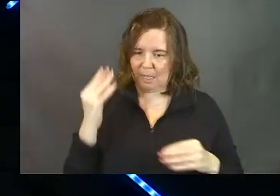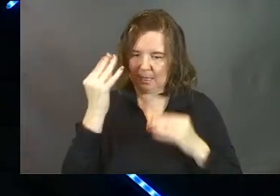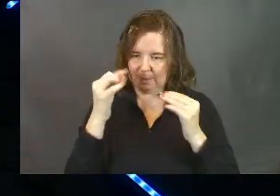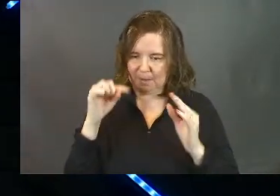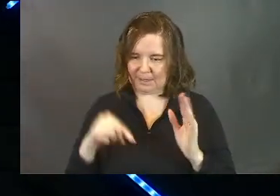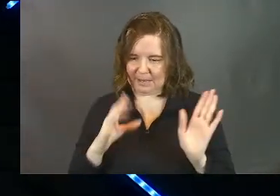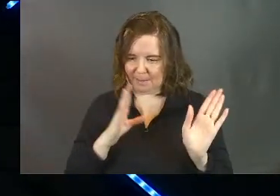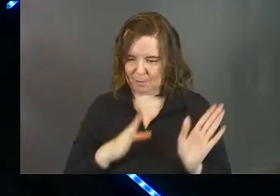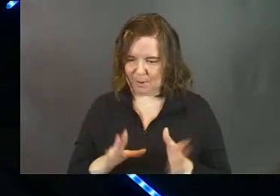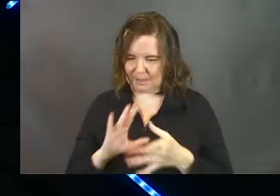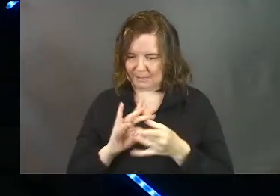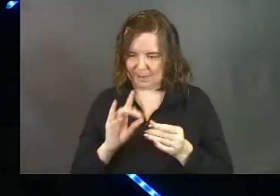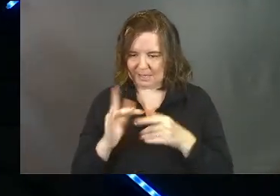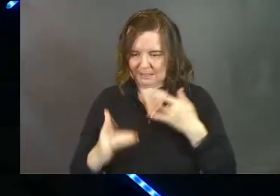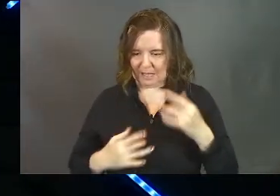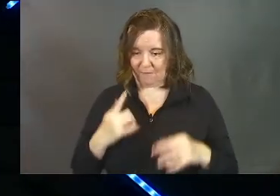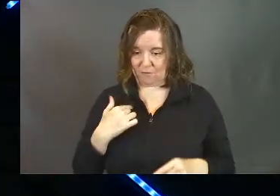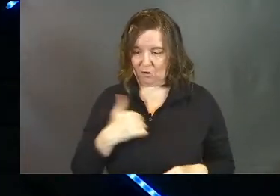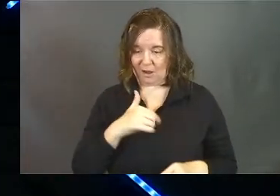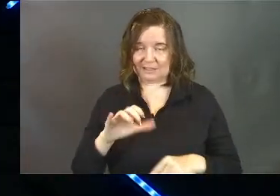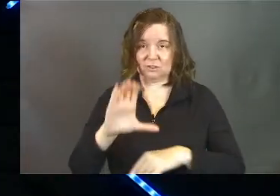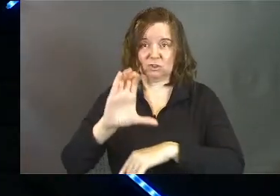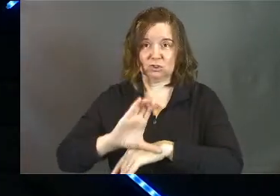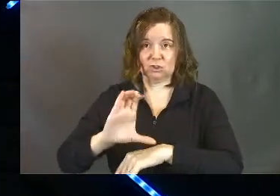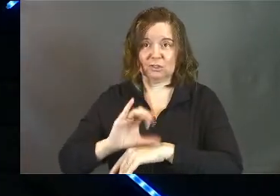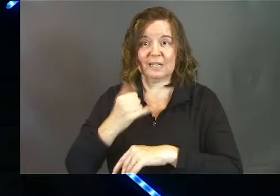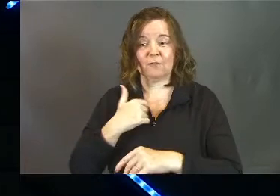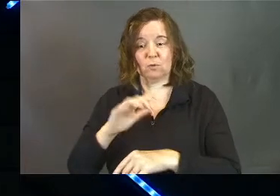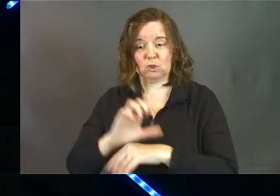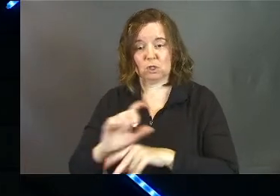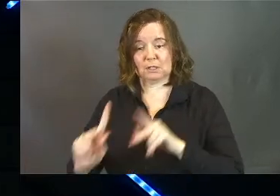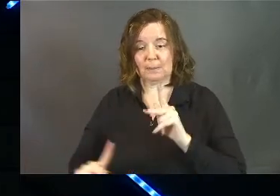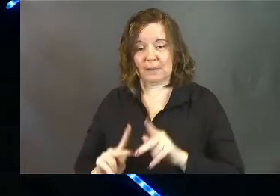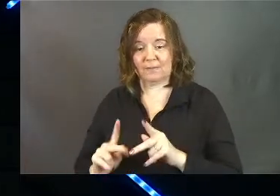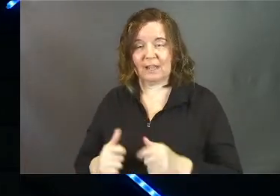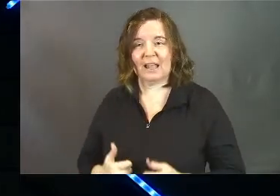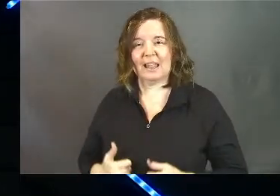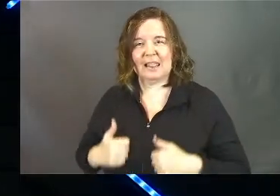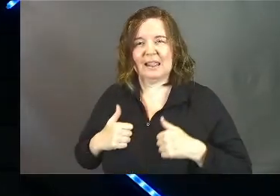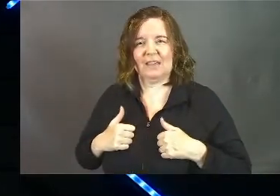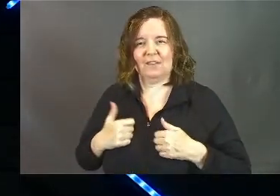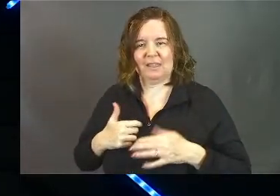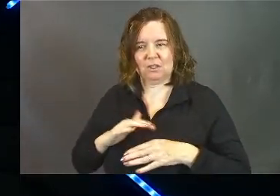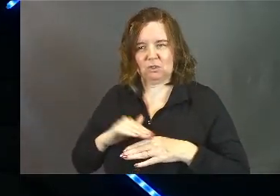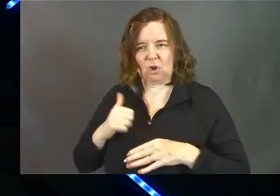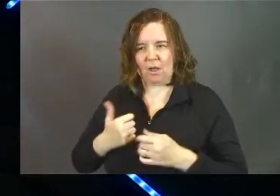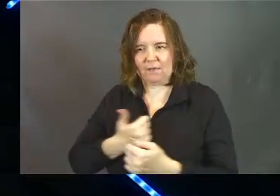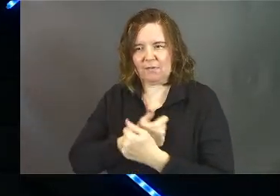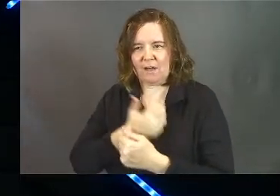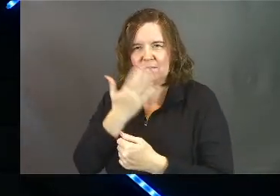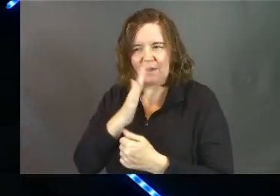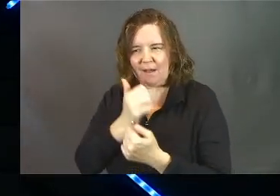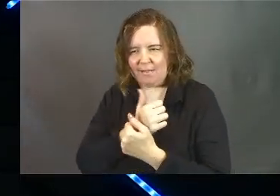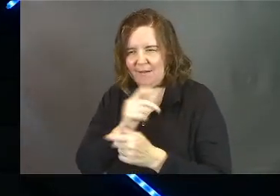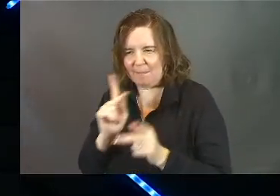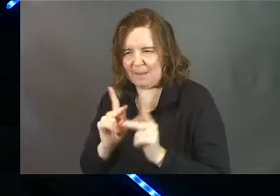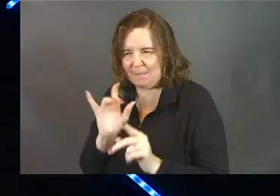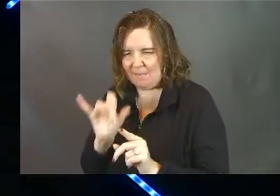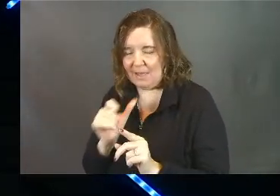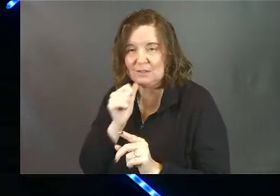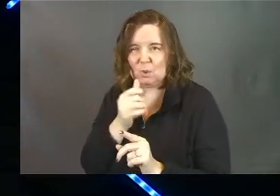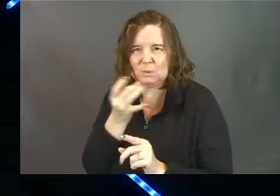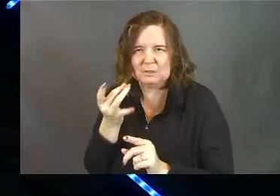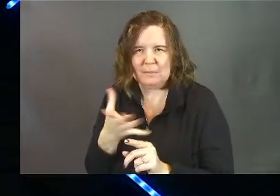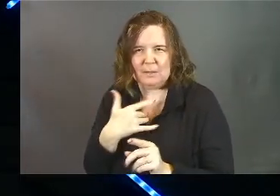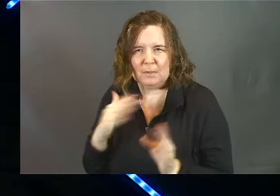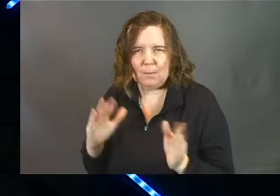about this and preparing this message, excited for us as a church, if we're a church of people just living out this calling of love God, love people, and don't